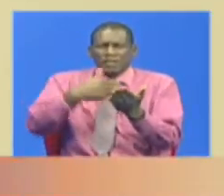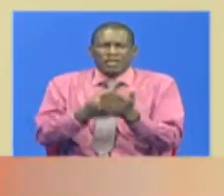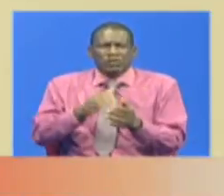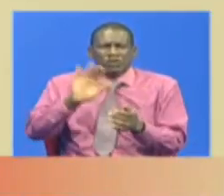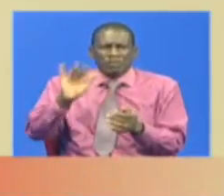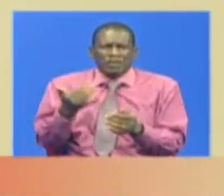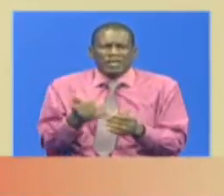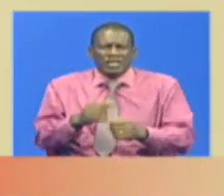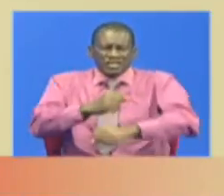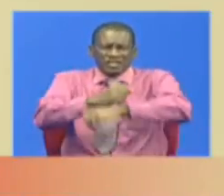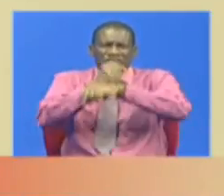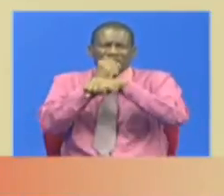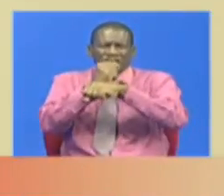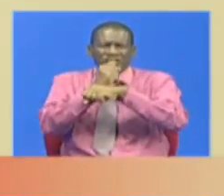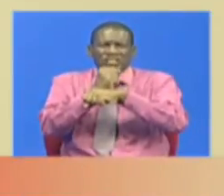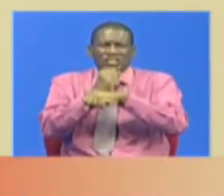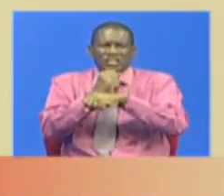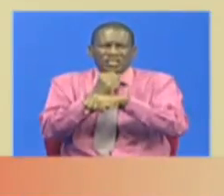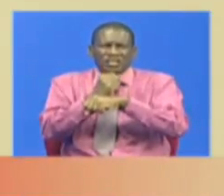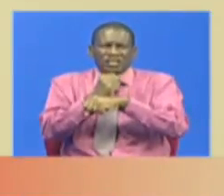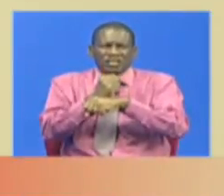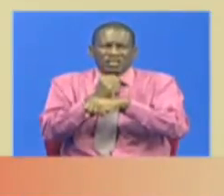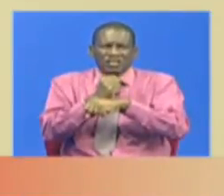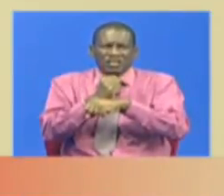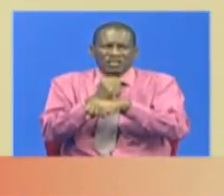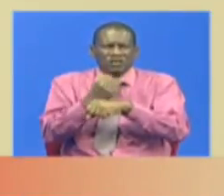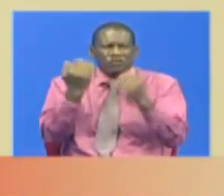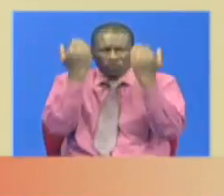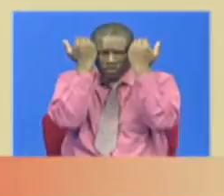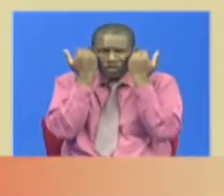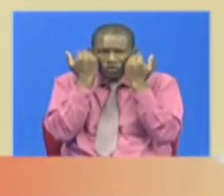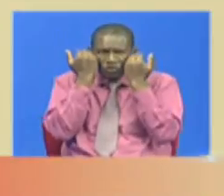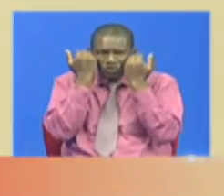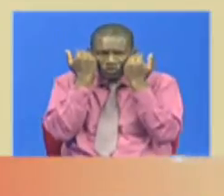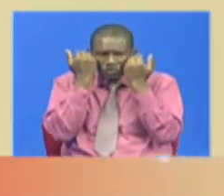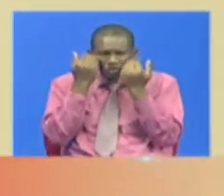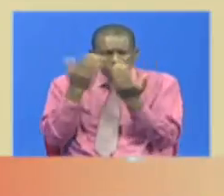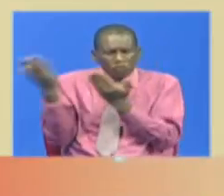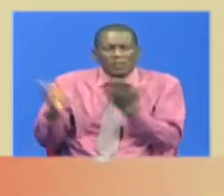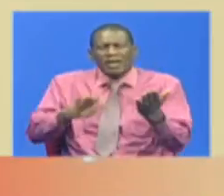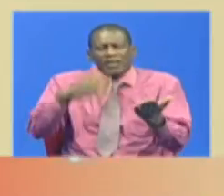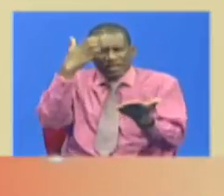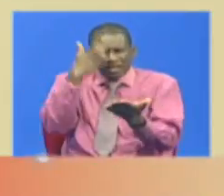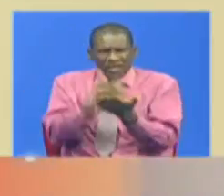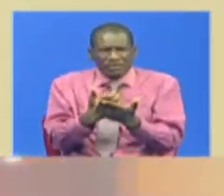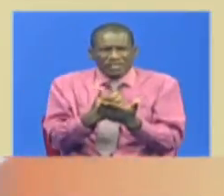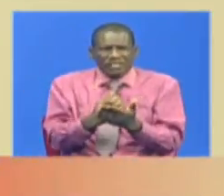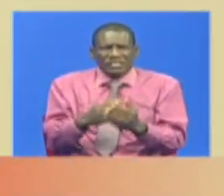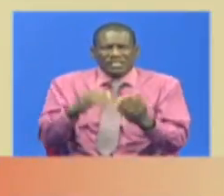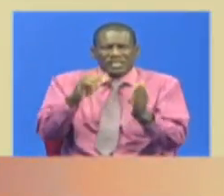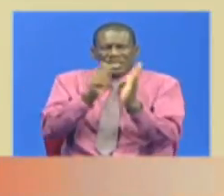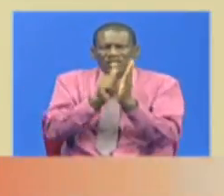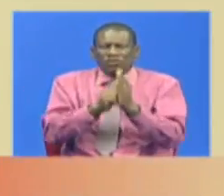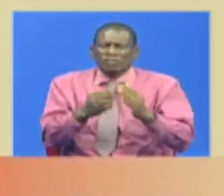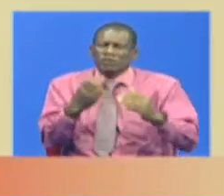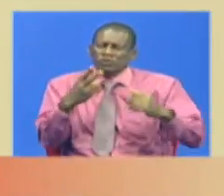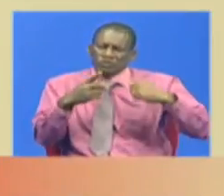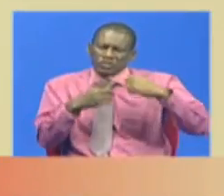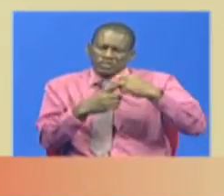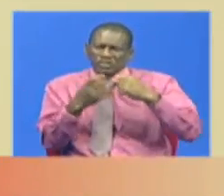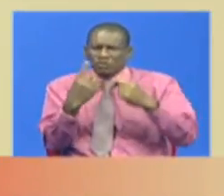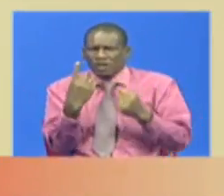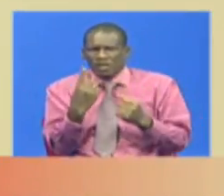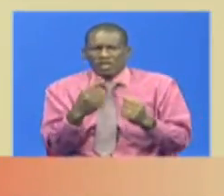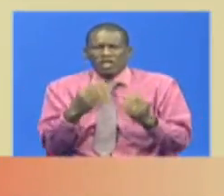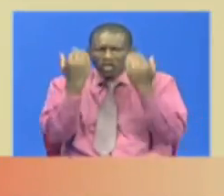the defense to for the court to call further evidence under section 216 of the CPC, the